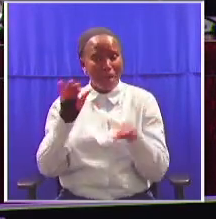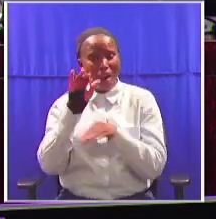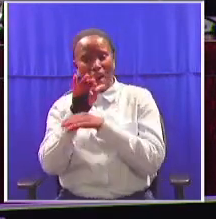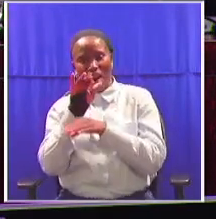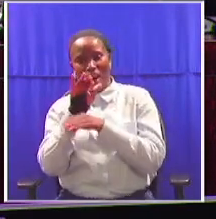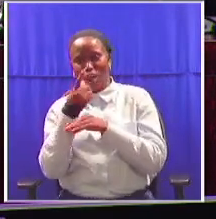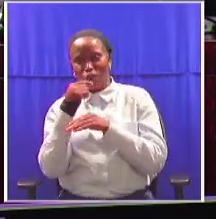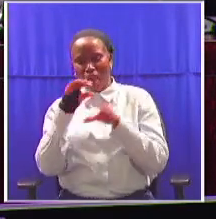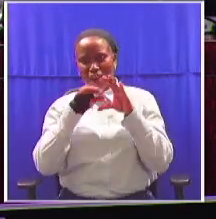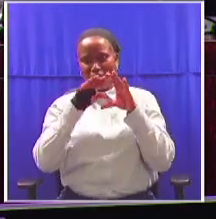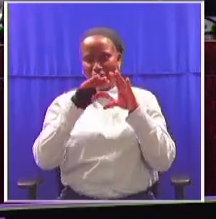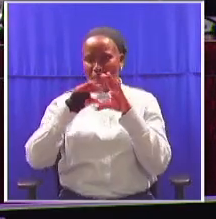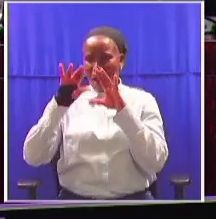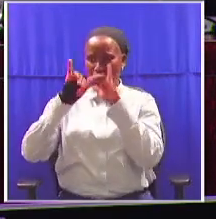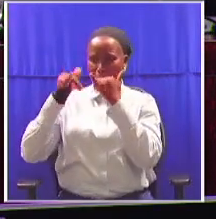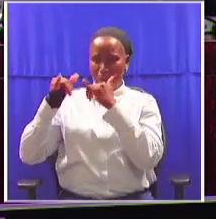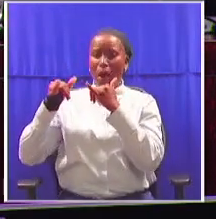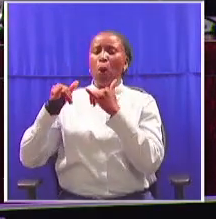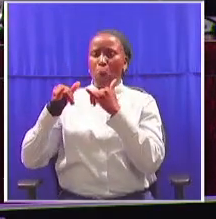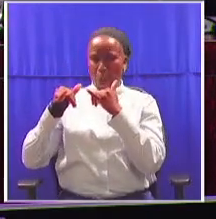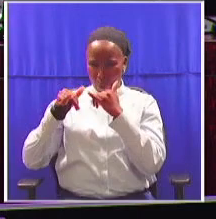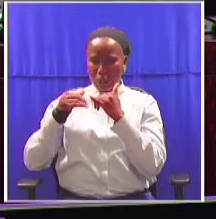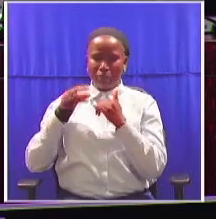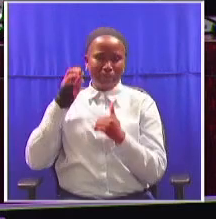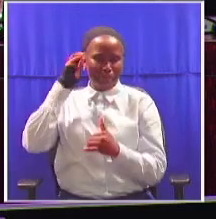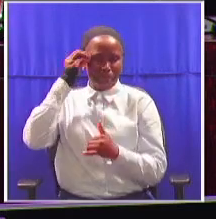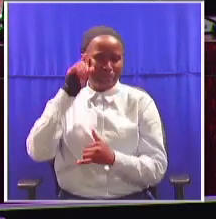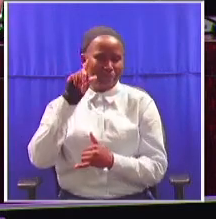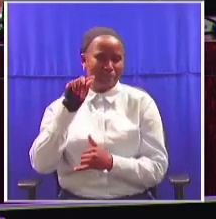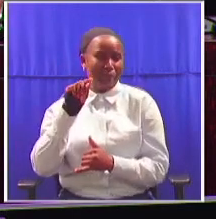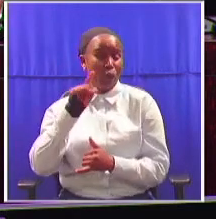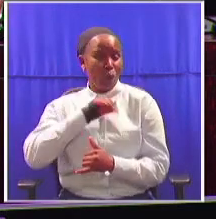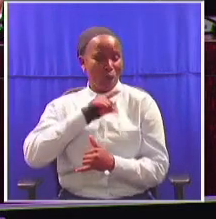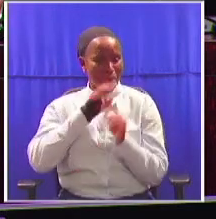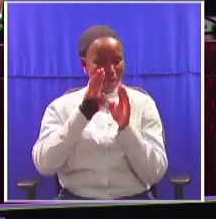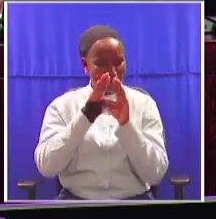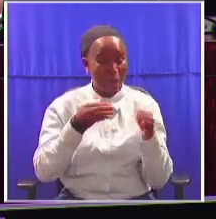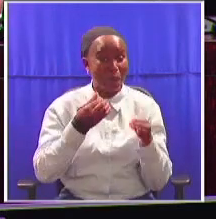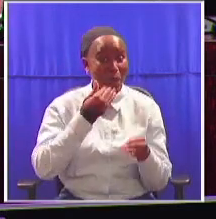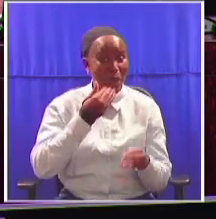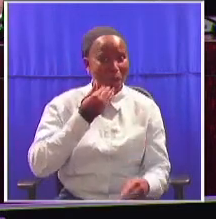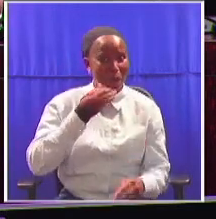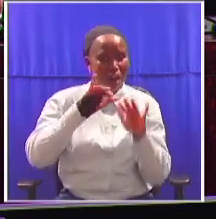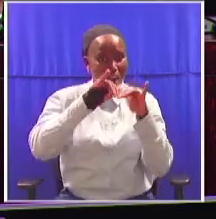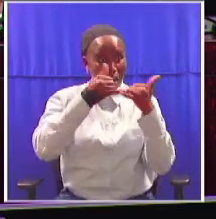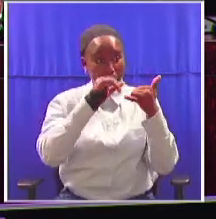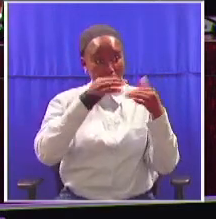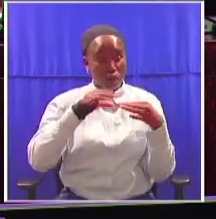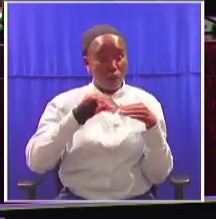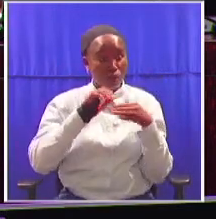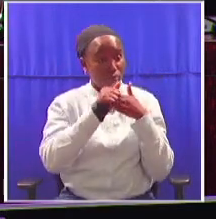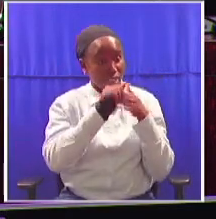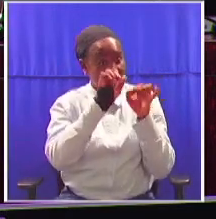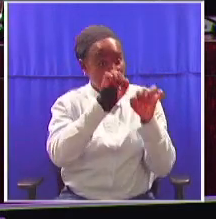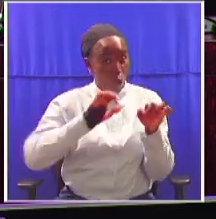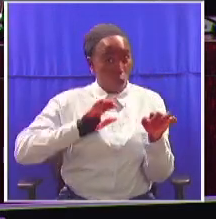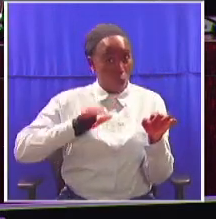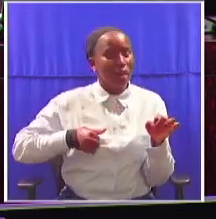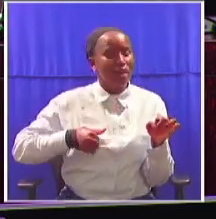the form of women-led businesses, Dar and Noordlexekap,